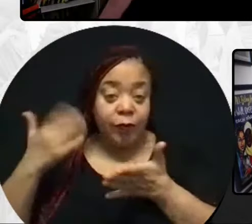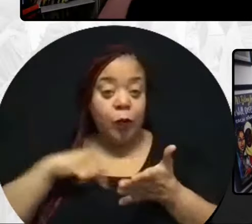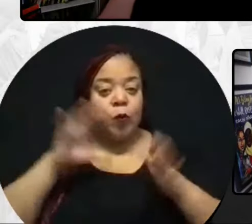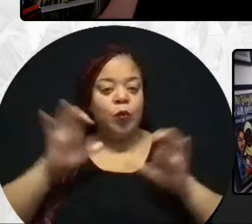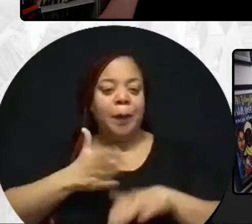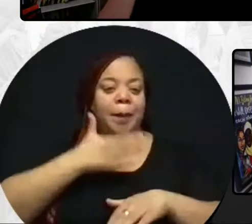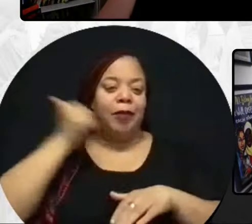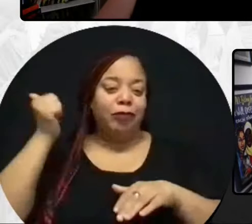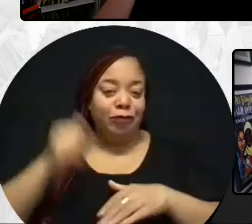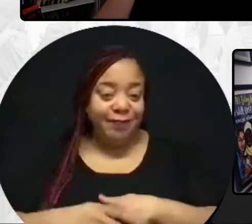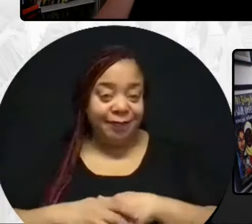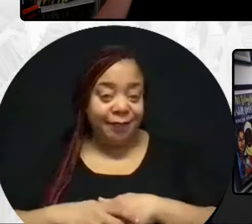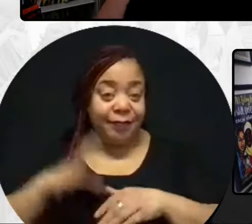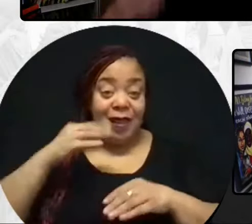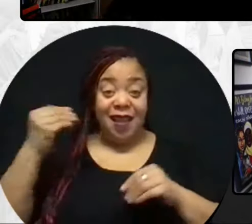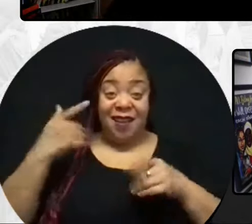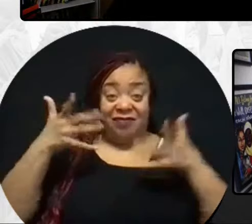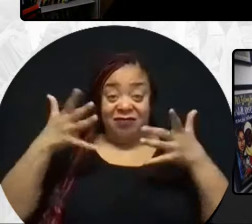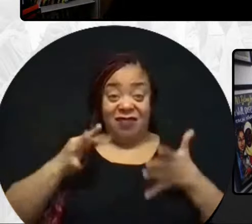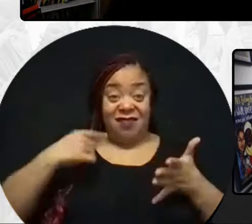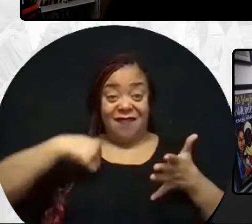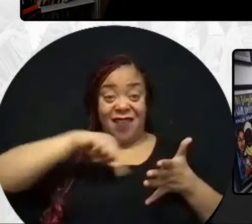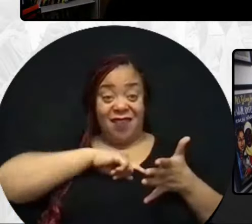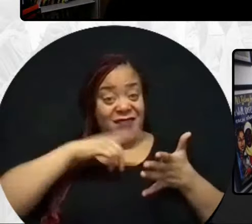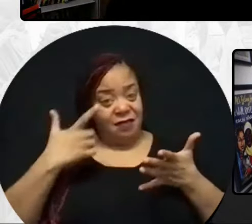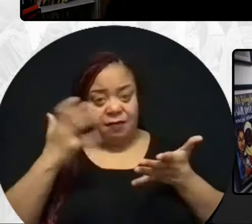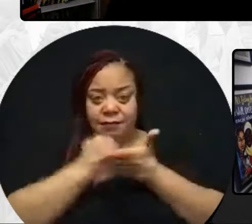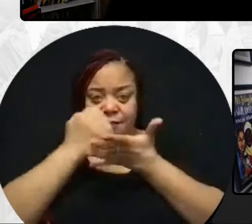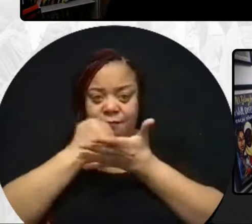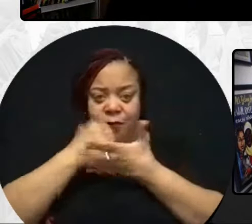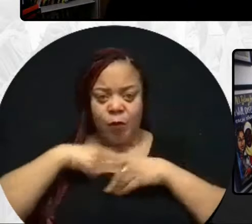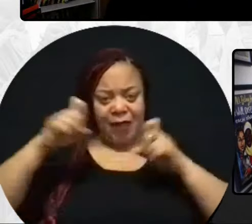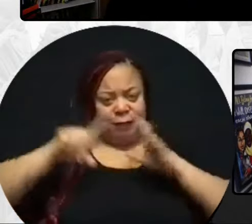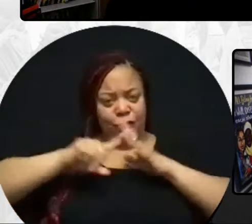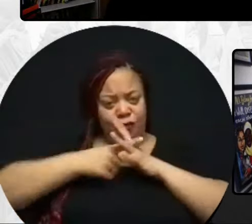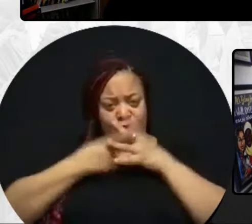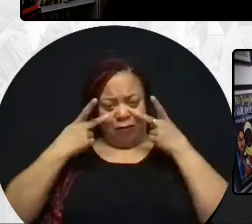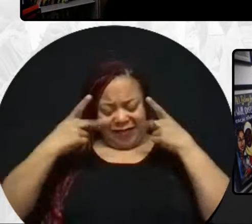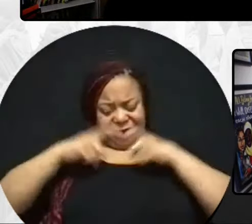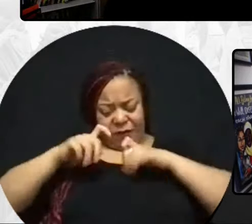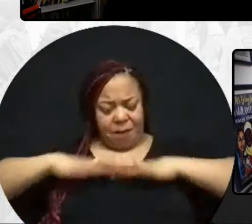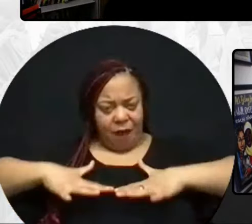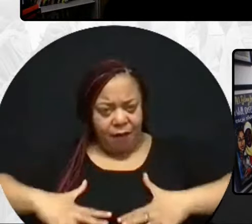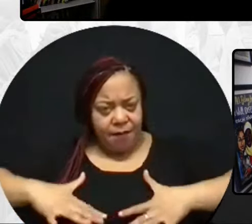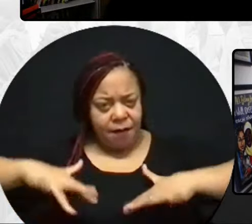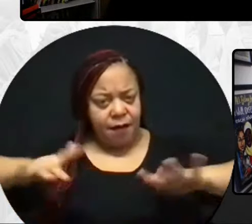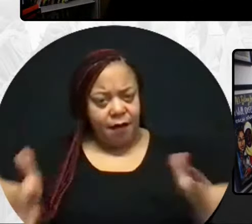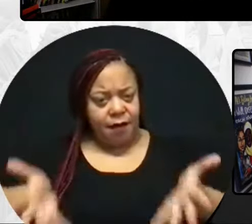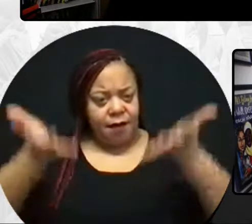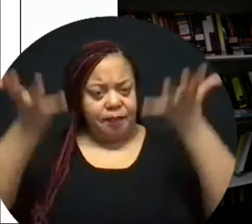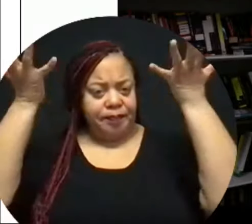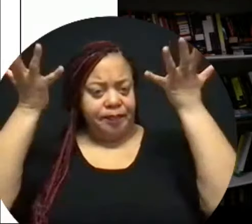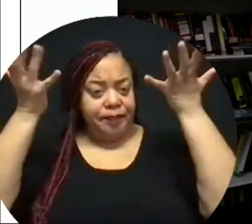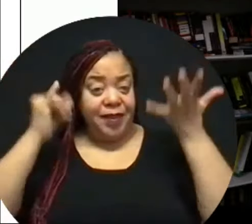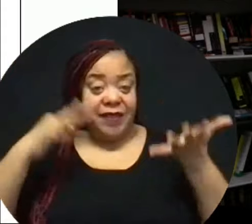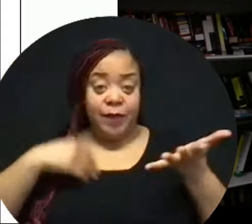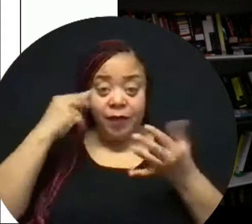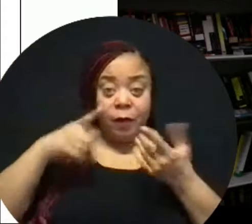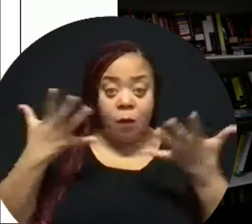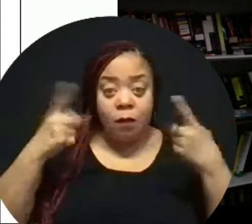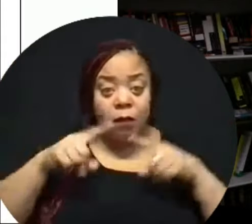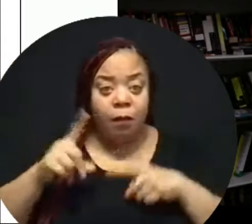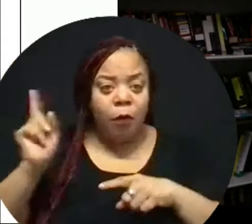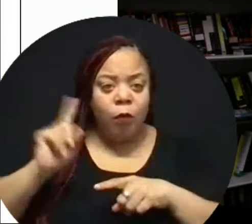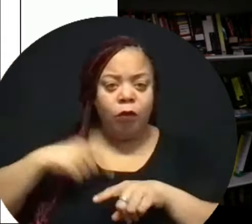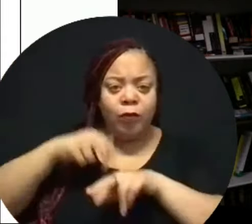Thank you. And I think, you know, for sure, decolonization, abolition, those aren't metaphors. They have